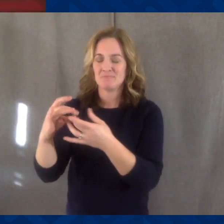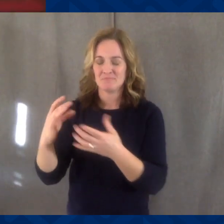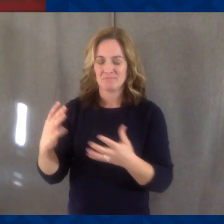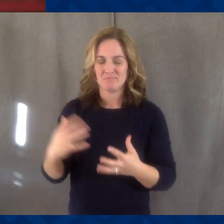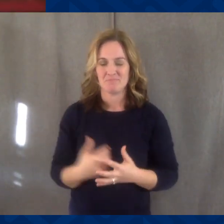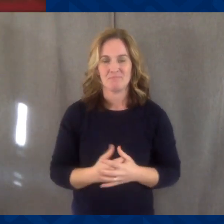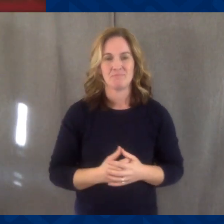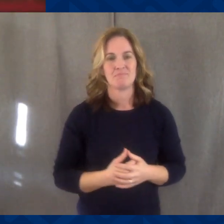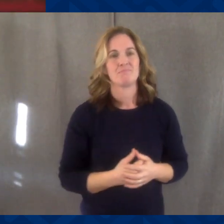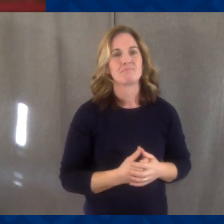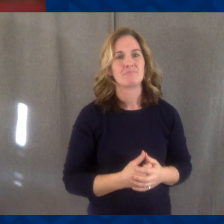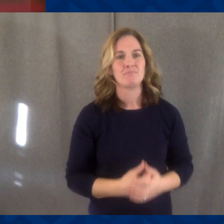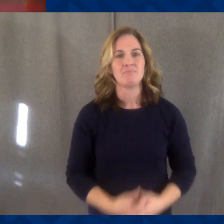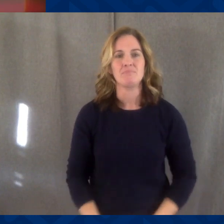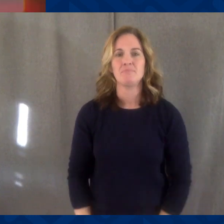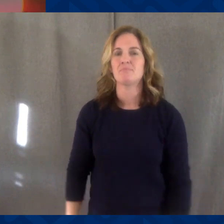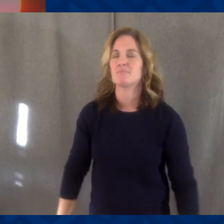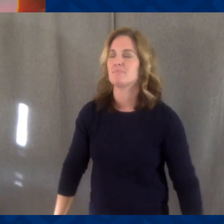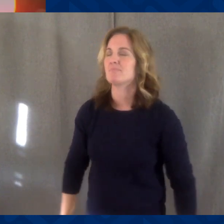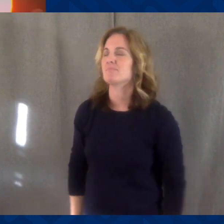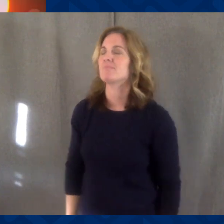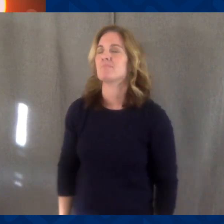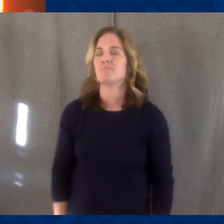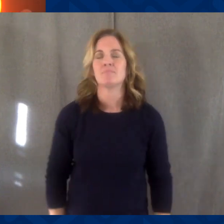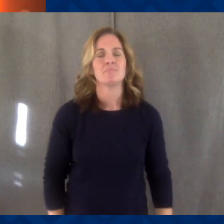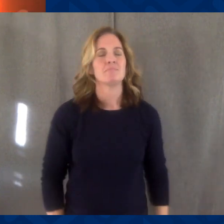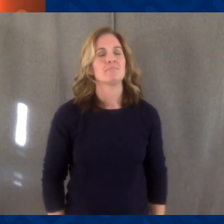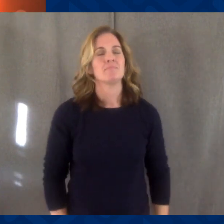arms. Oh.